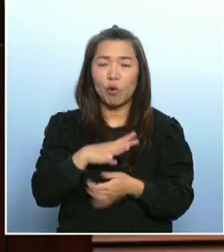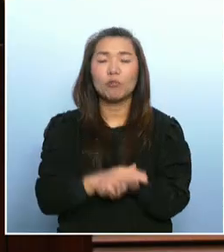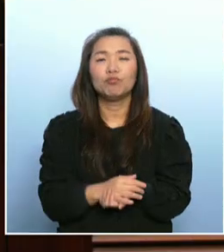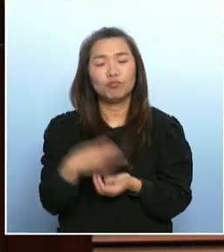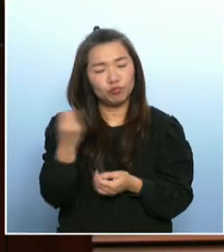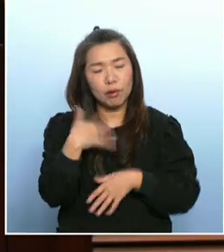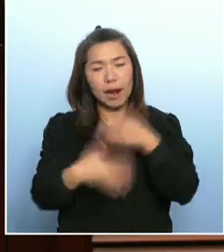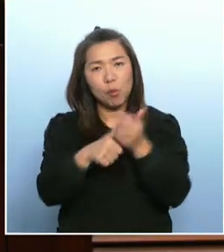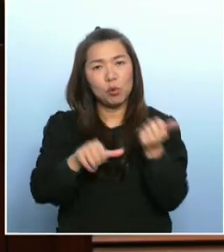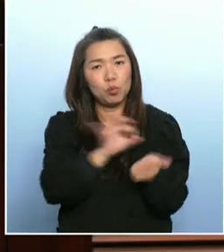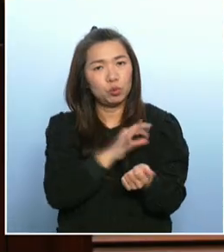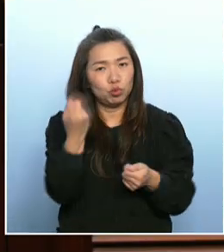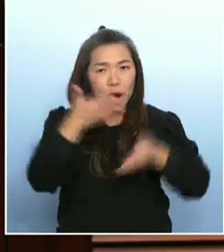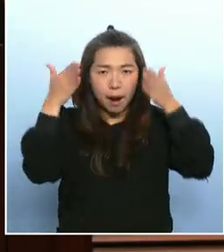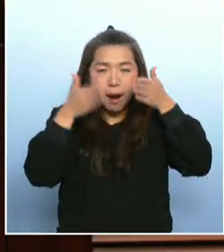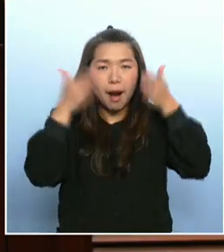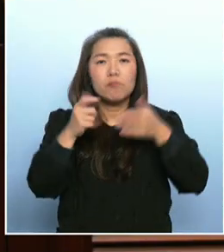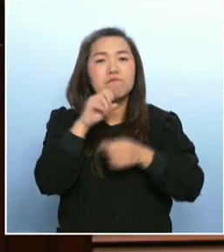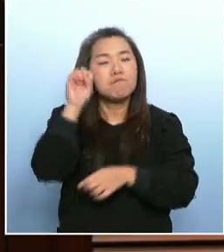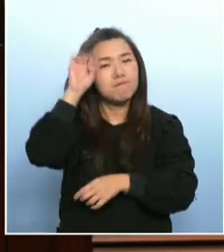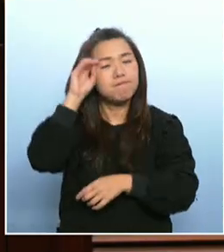In coming up with the medium-range projection,